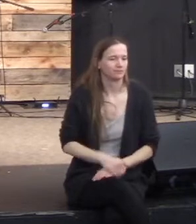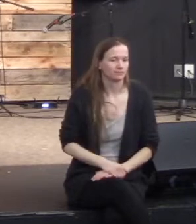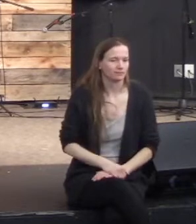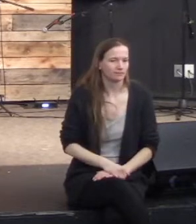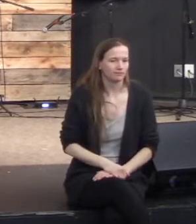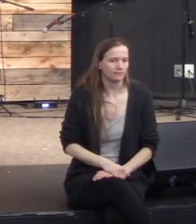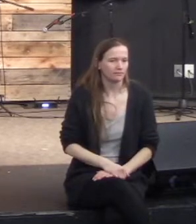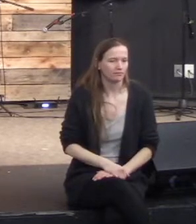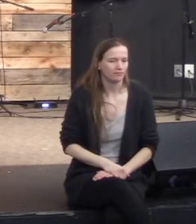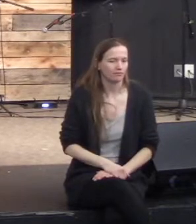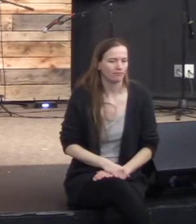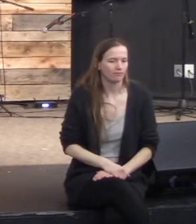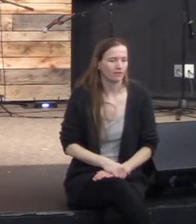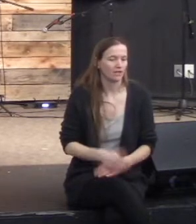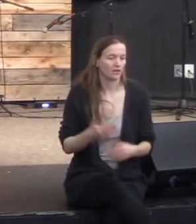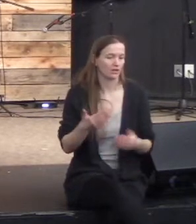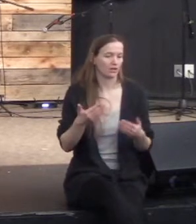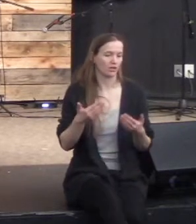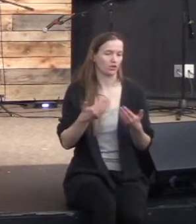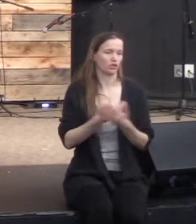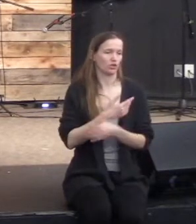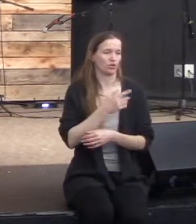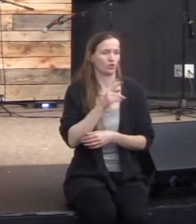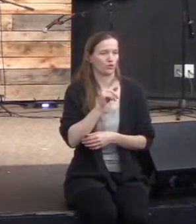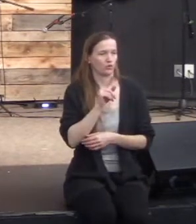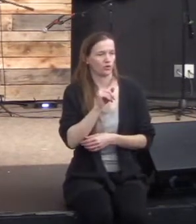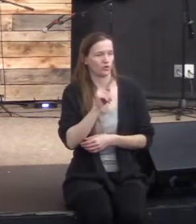or New Testament, Jesus is Lord.